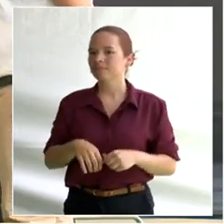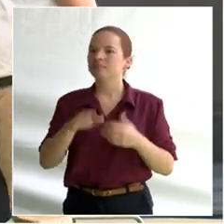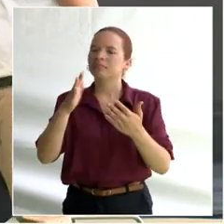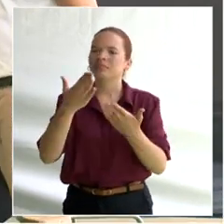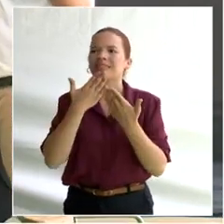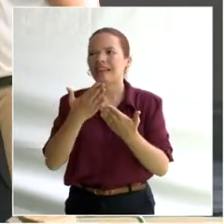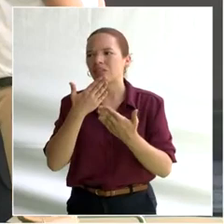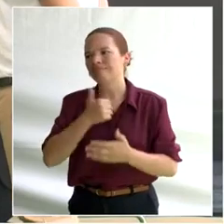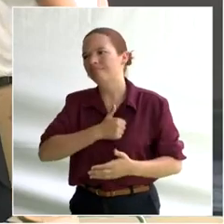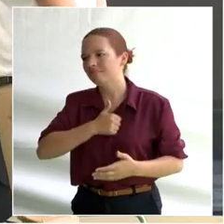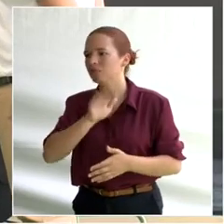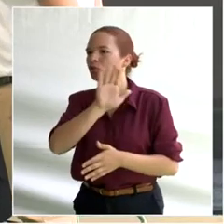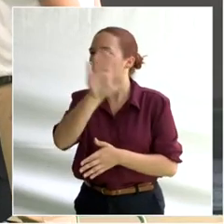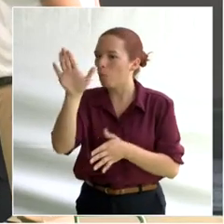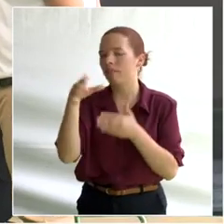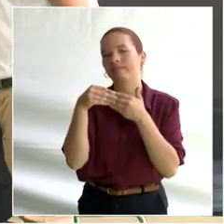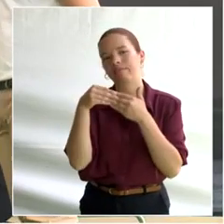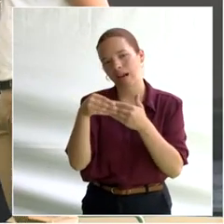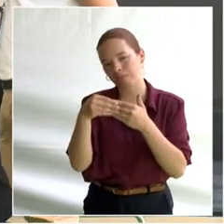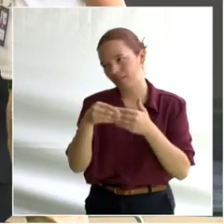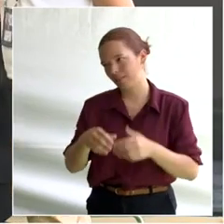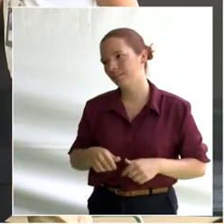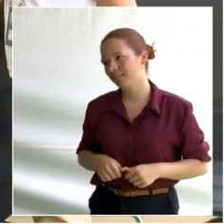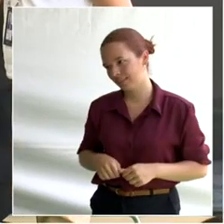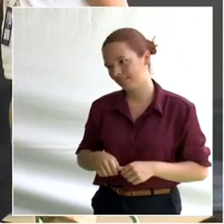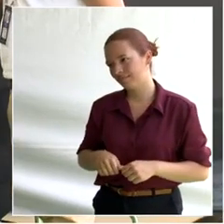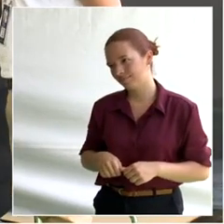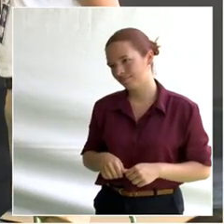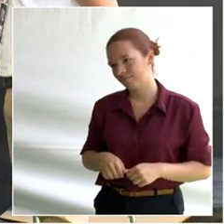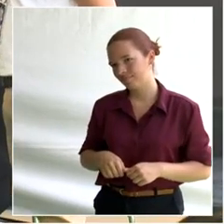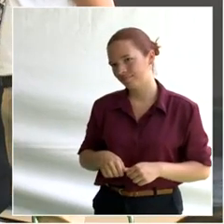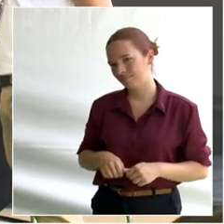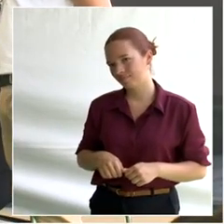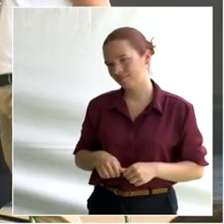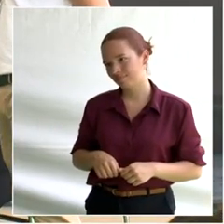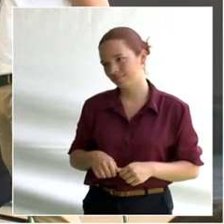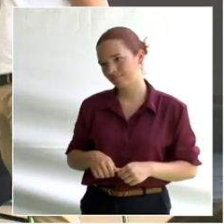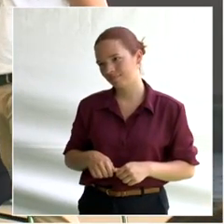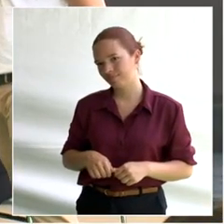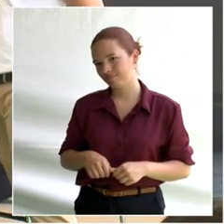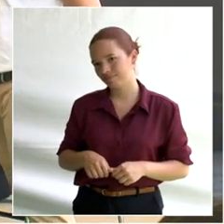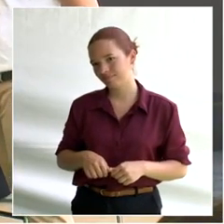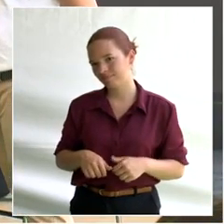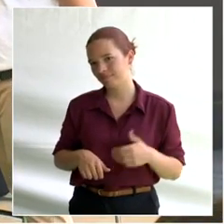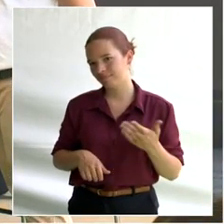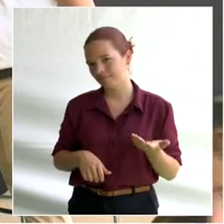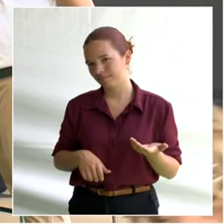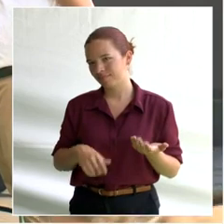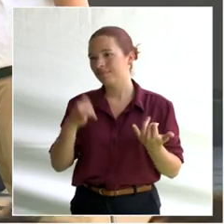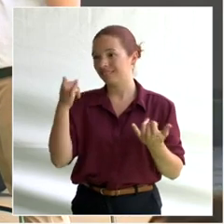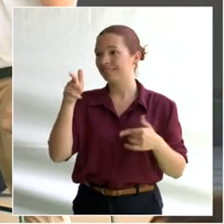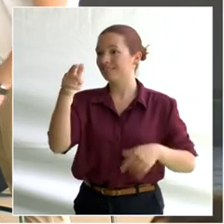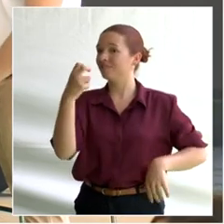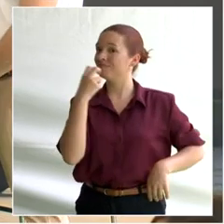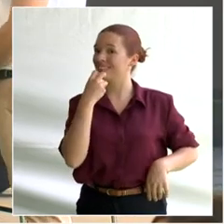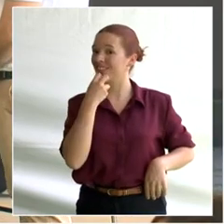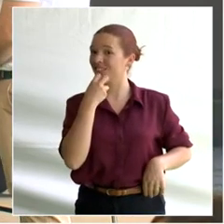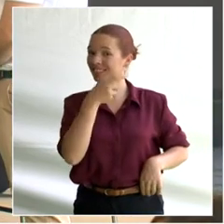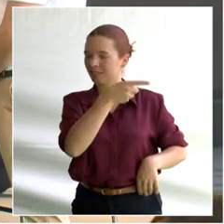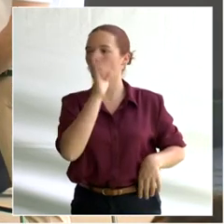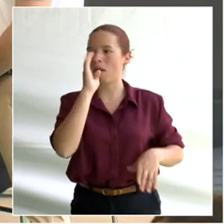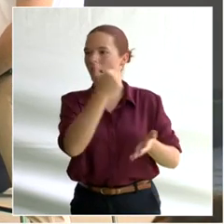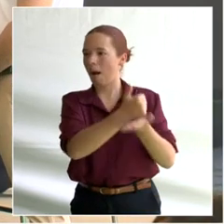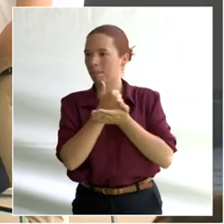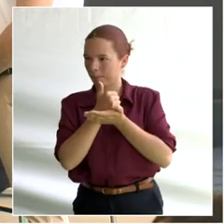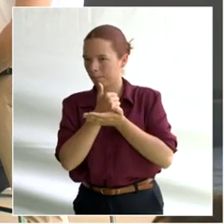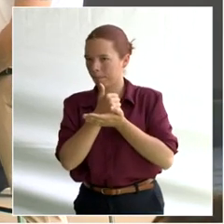with me Roberta O'Kelly. She's our referee. She's going to be helping me out in the back. So she will let me know